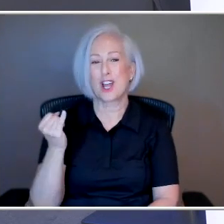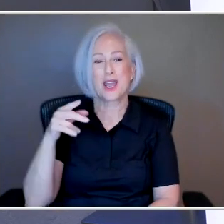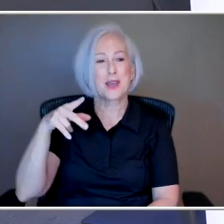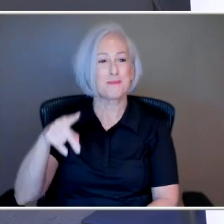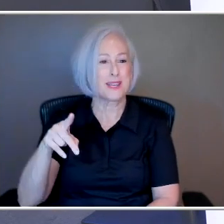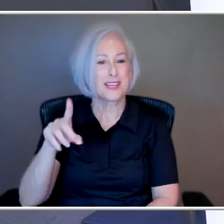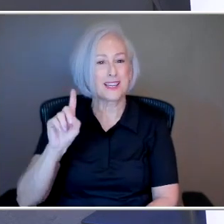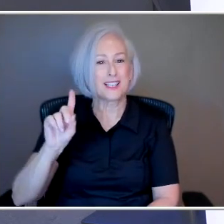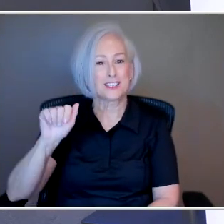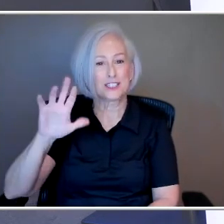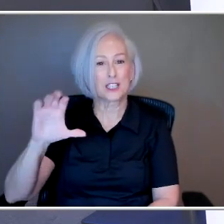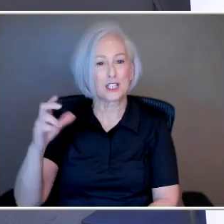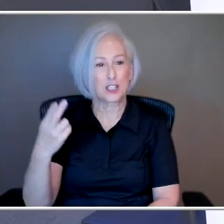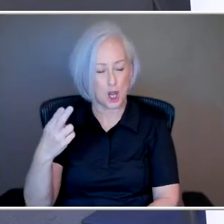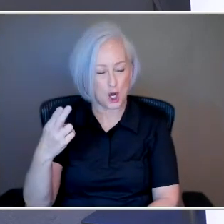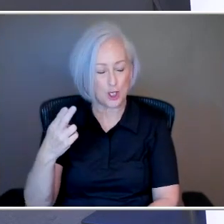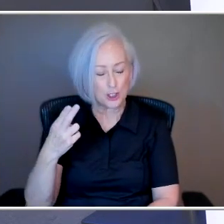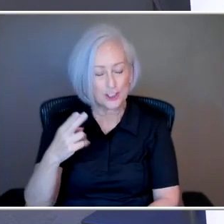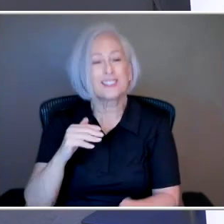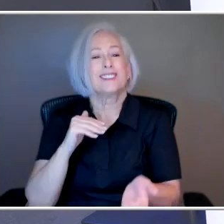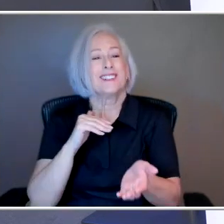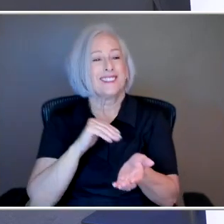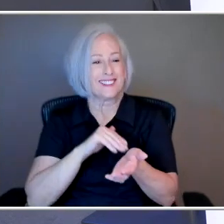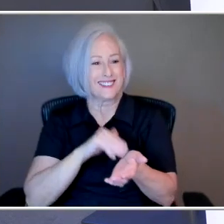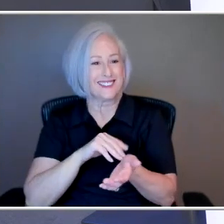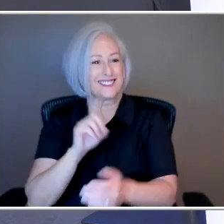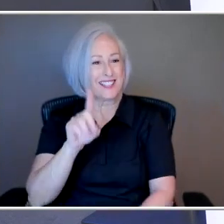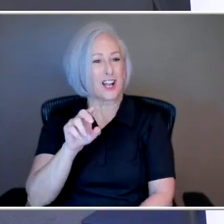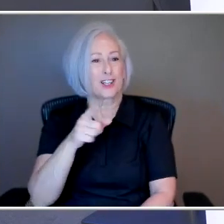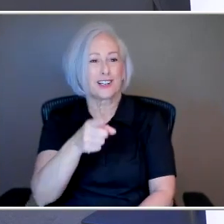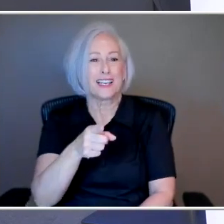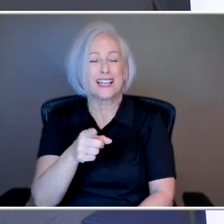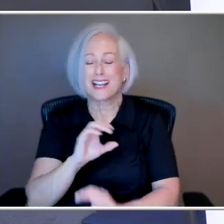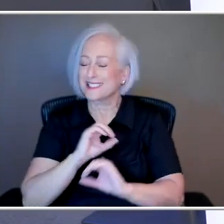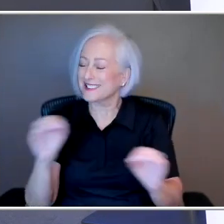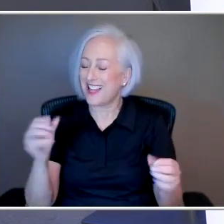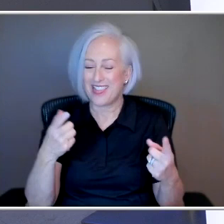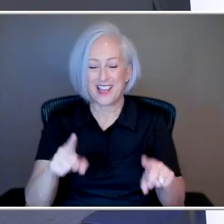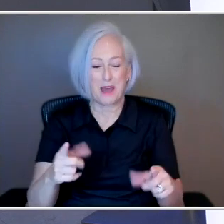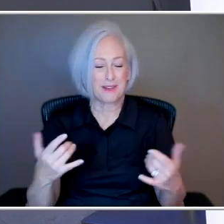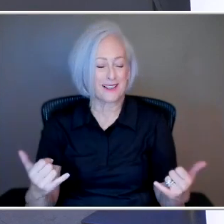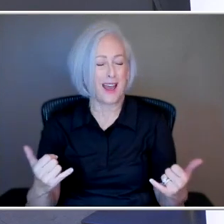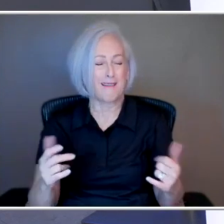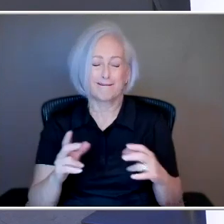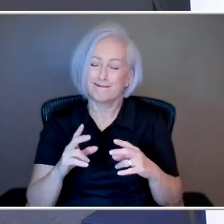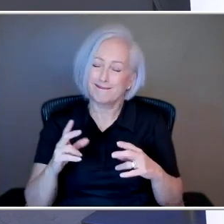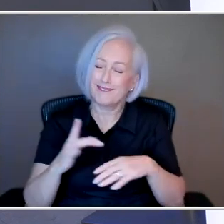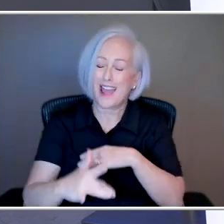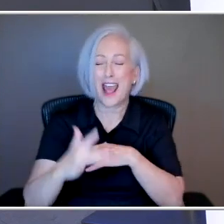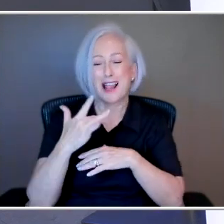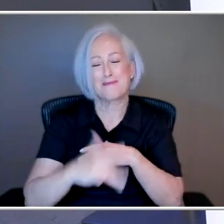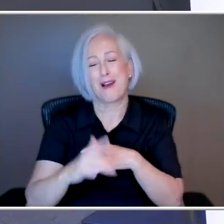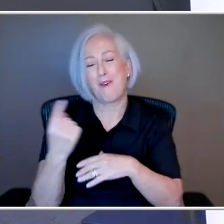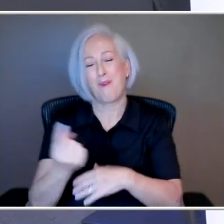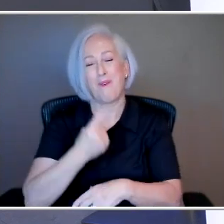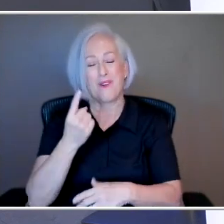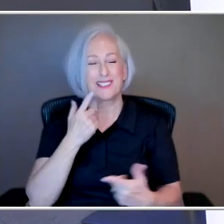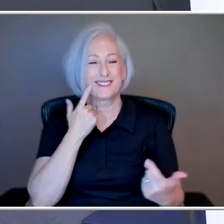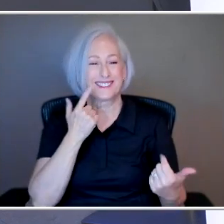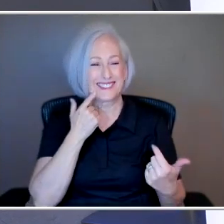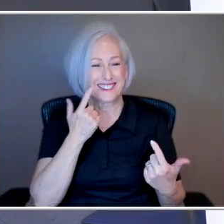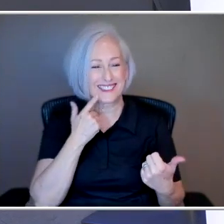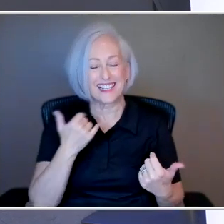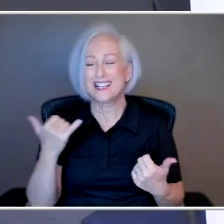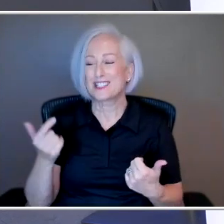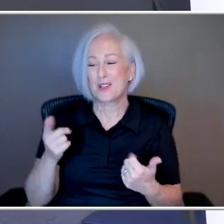Health System. Dr. Darsh has, of course, nothing going on, right? Super available. So, but we wanted to let him focus on school, and we're going to